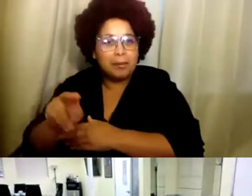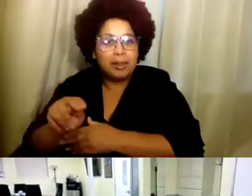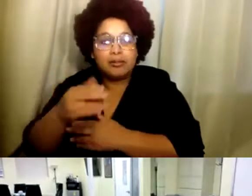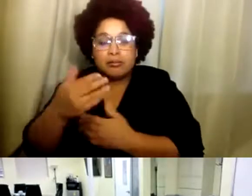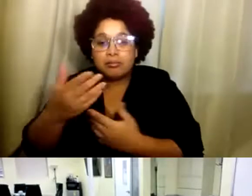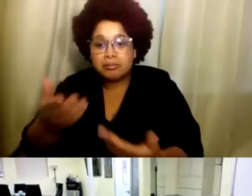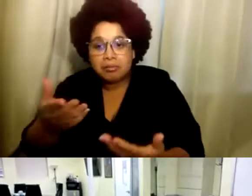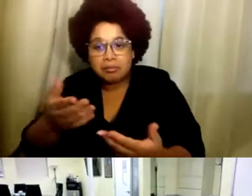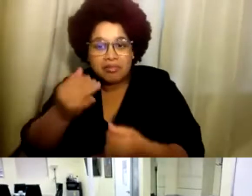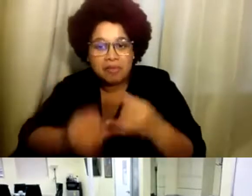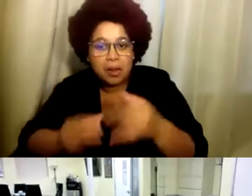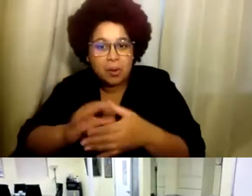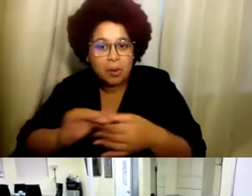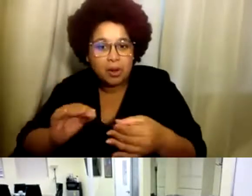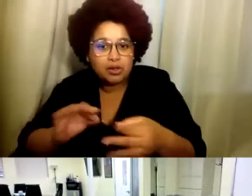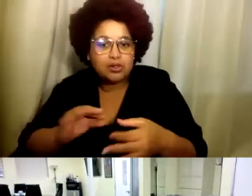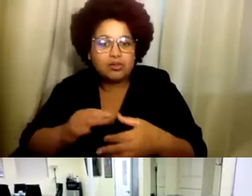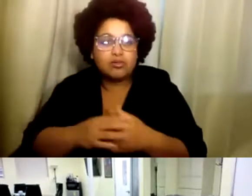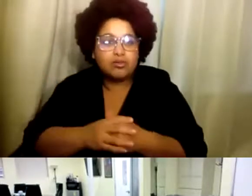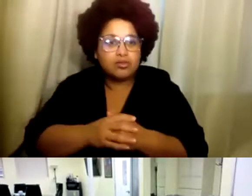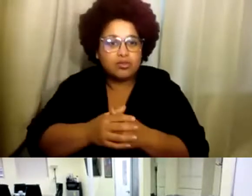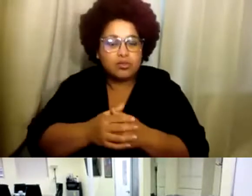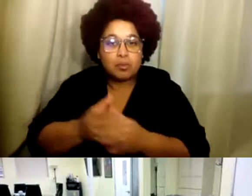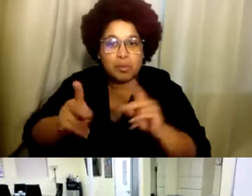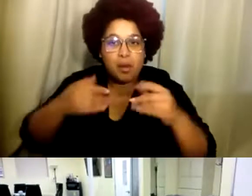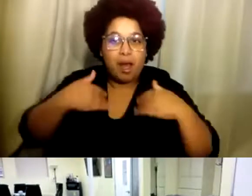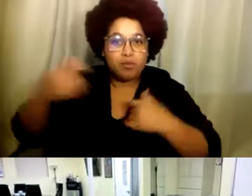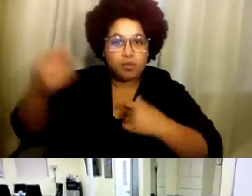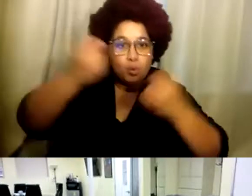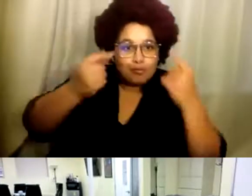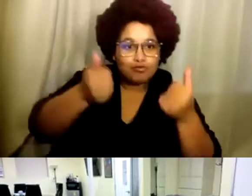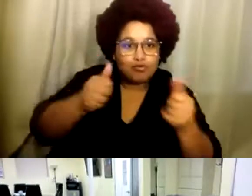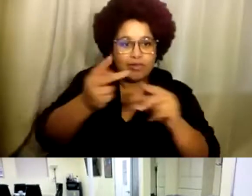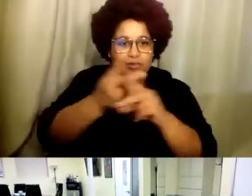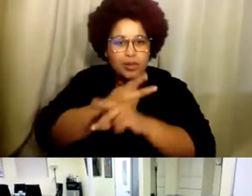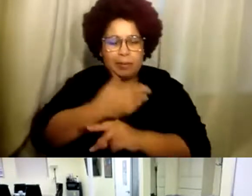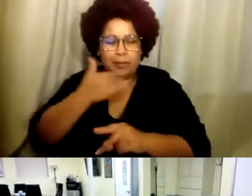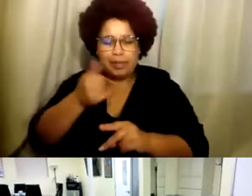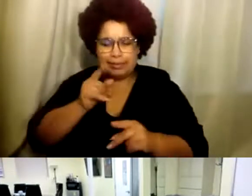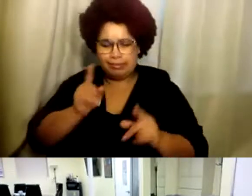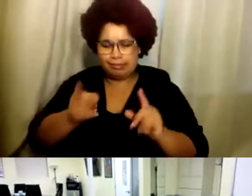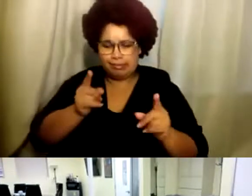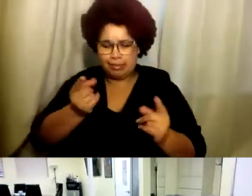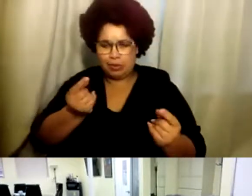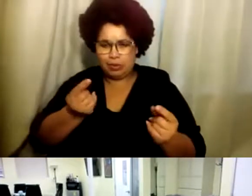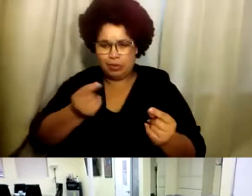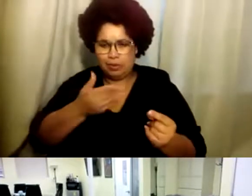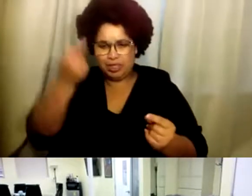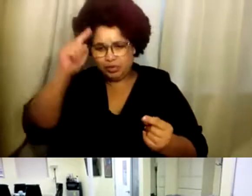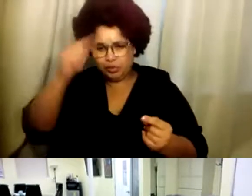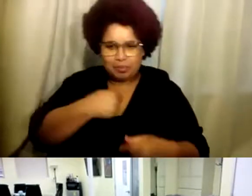places to people if they're do have those questions and are trying to figure out what is the right choice for me or my family